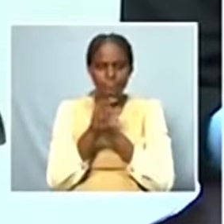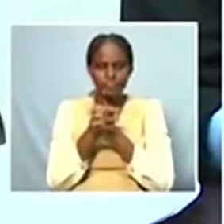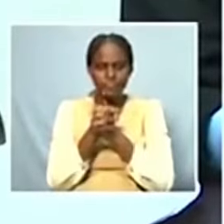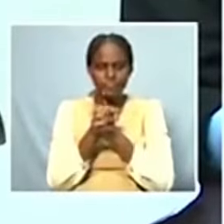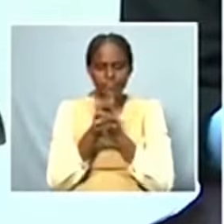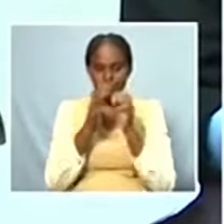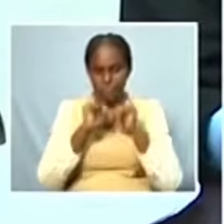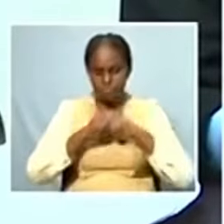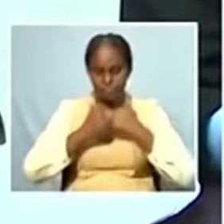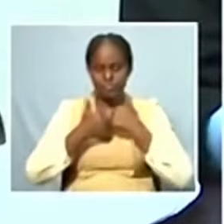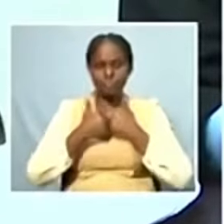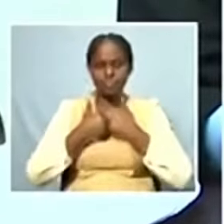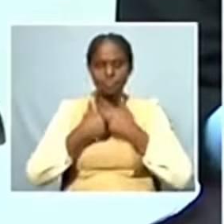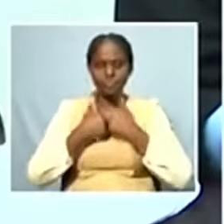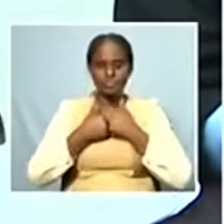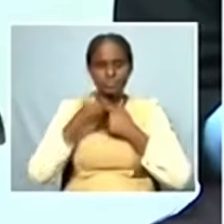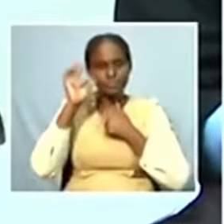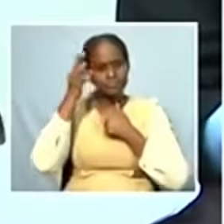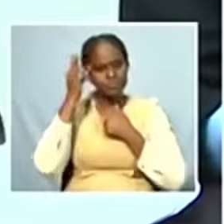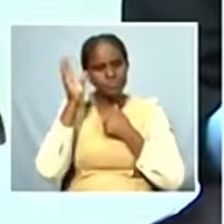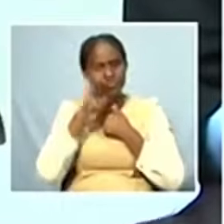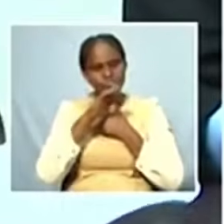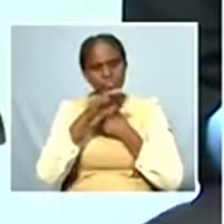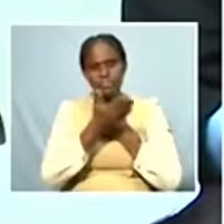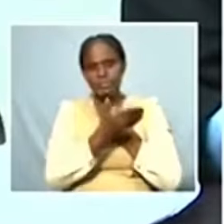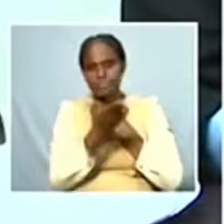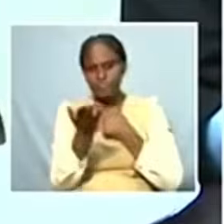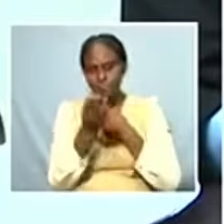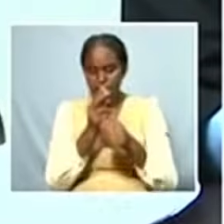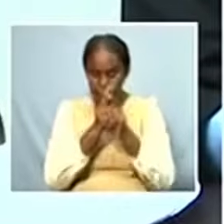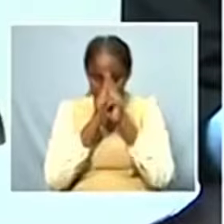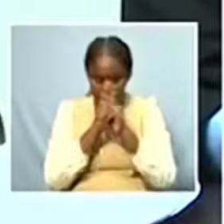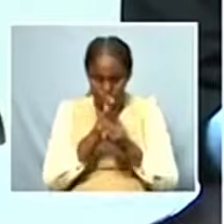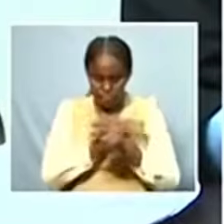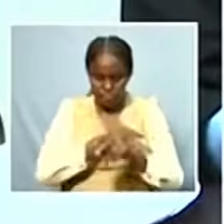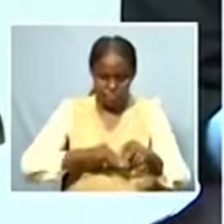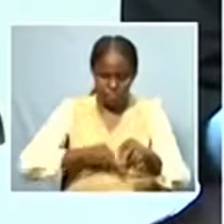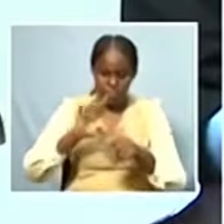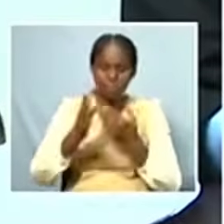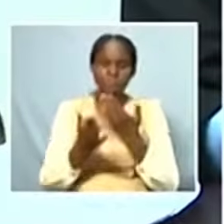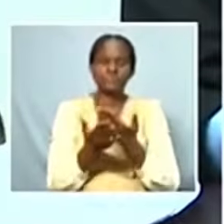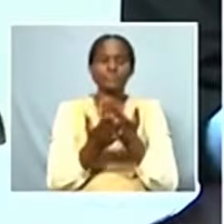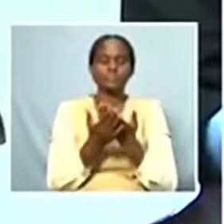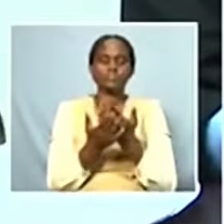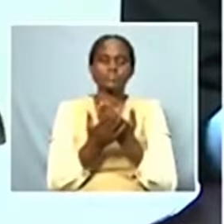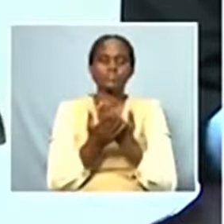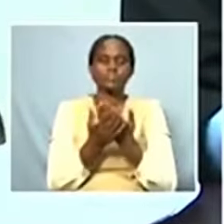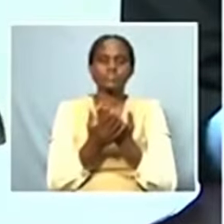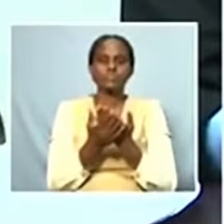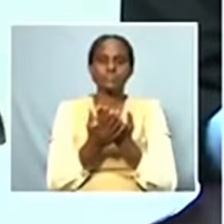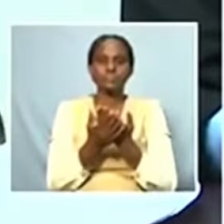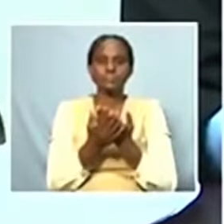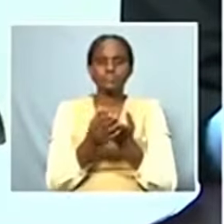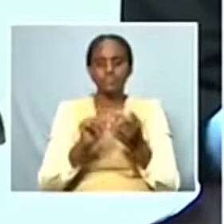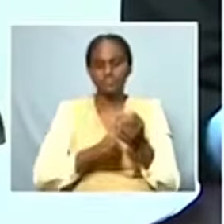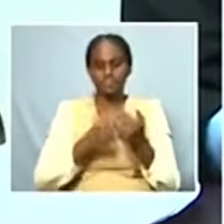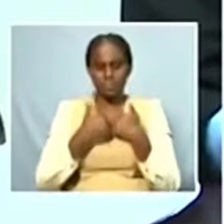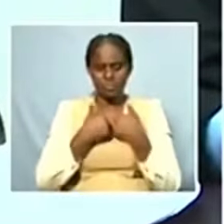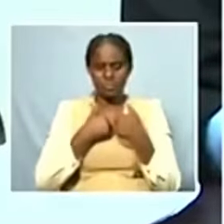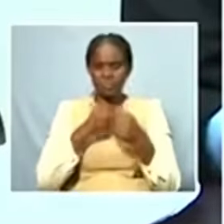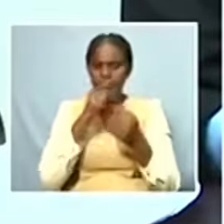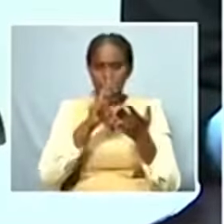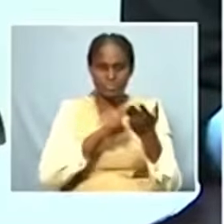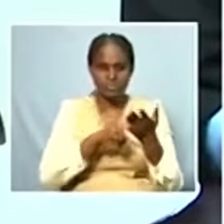We take note of, I think, the honorable member's submission that we probably haven't reported